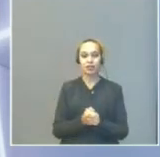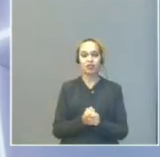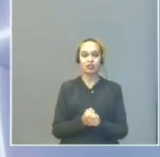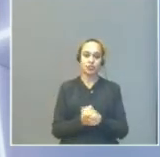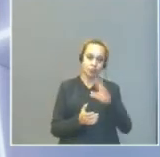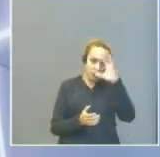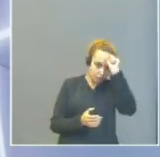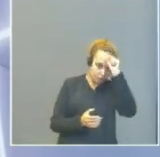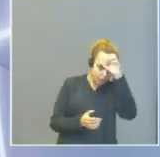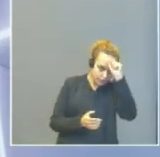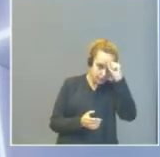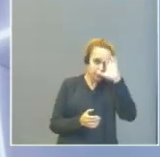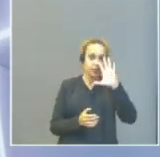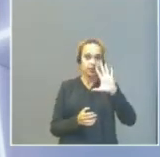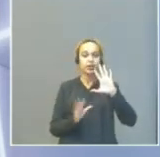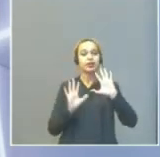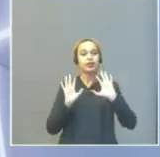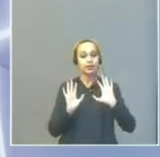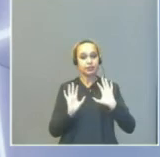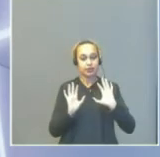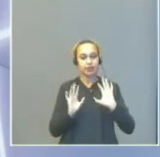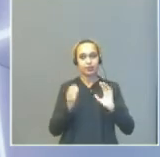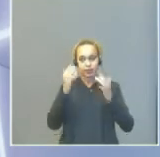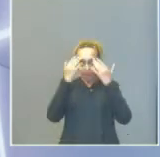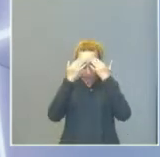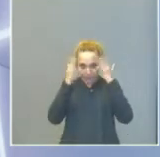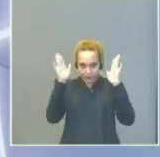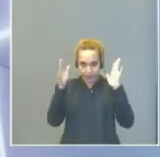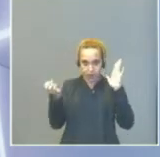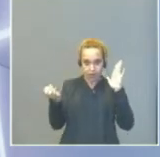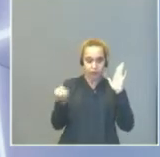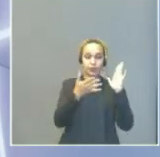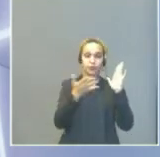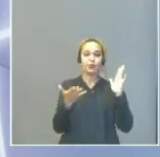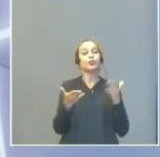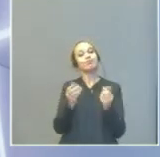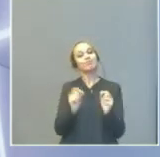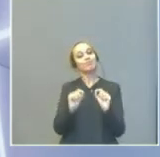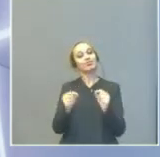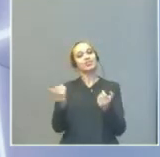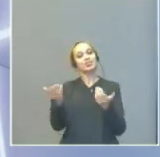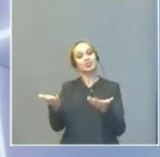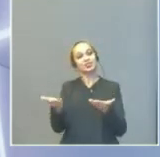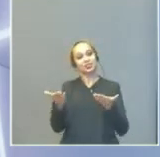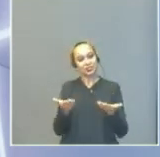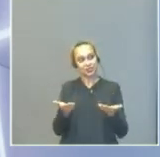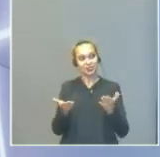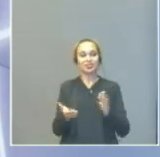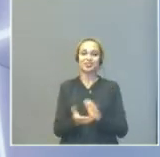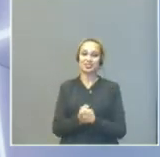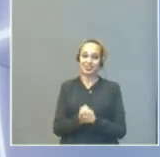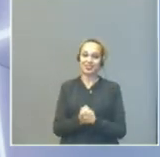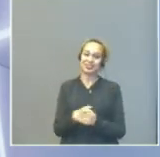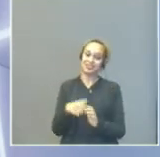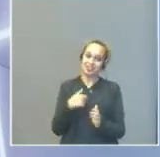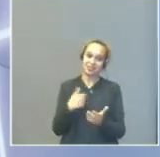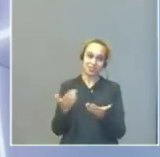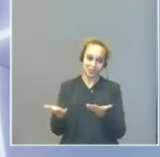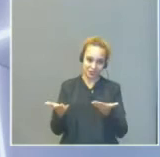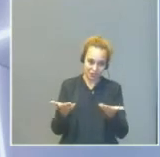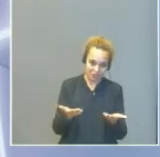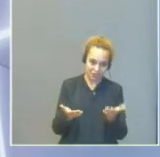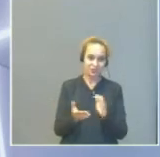and to make space for the new. This is the invitation of Abayomi. This is the invitation of tricksters of our